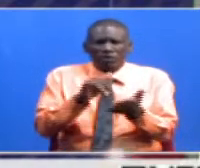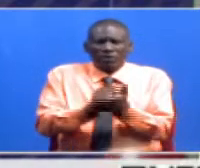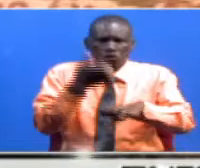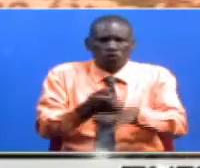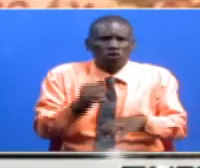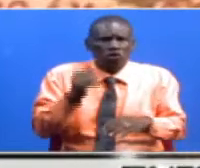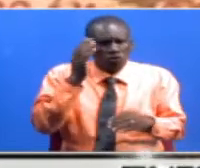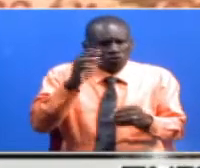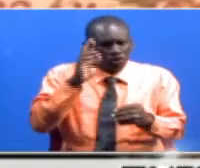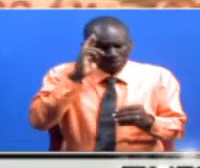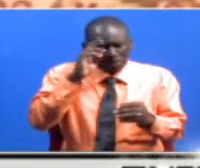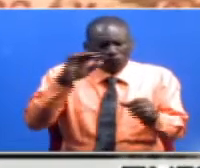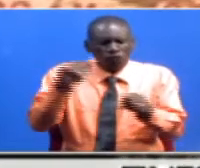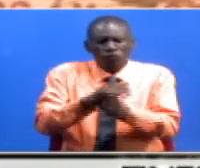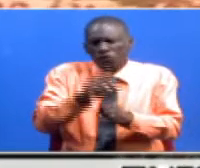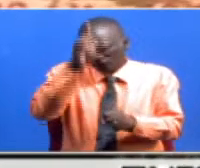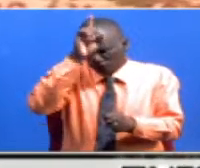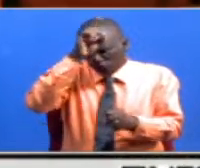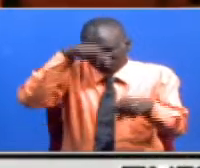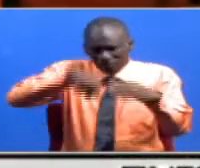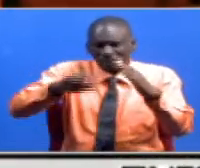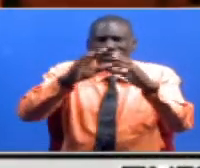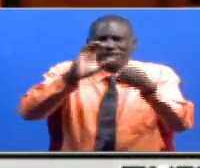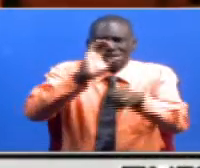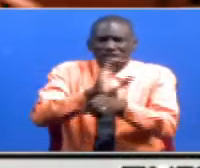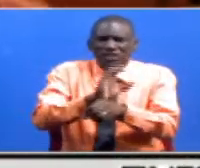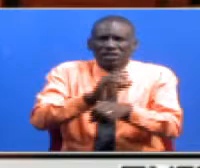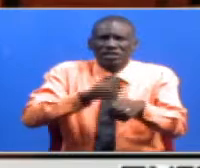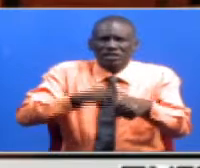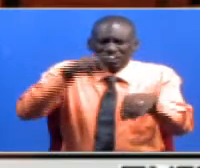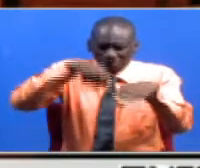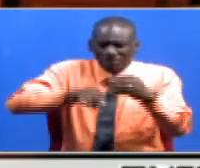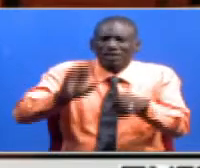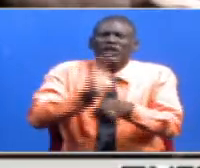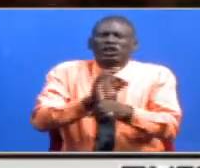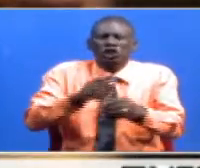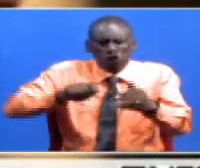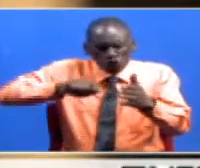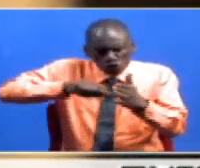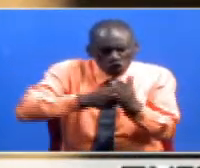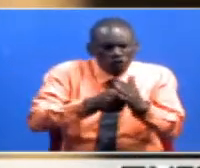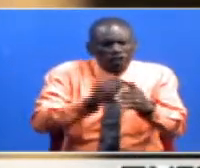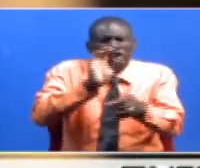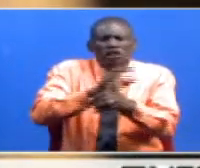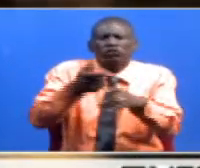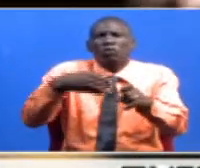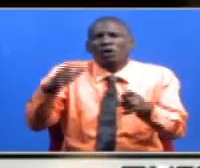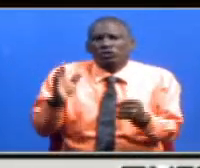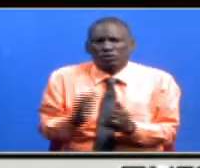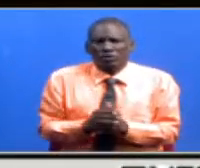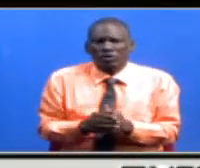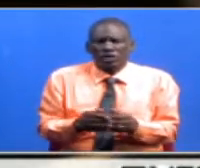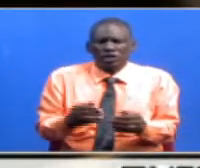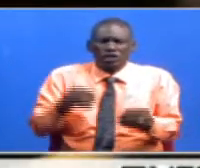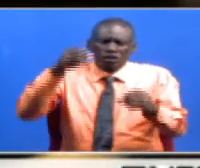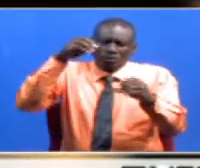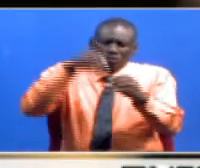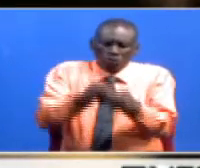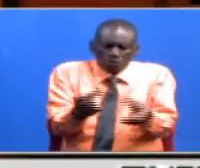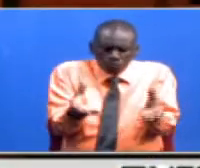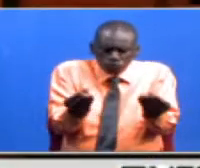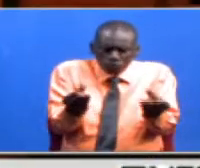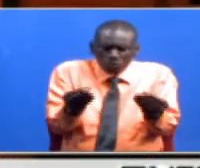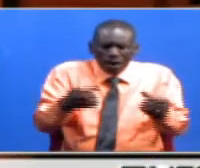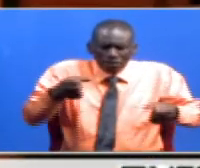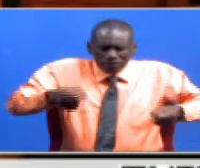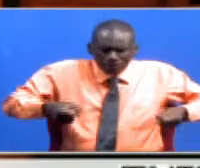ameandika kitabu. So once they went inside the church, it was locked from outside. They put the mattresses on there and the bikes so you couldn't push